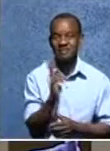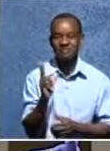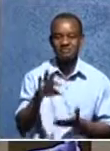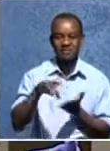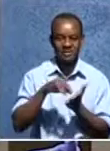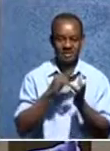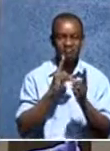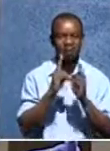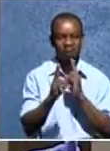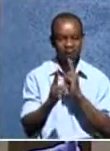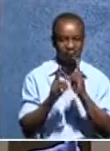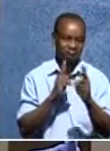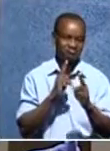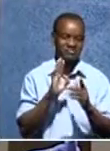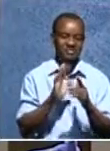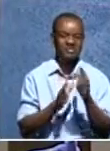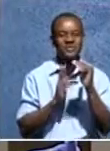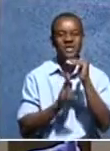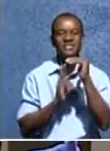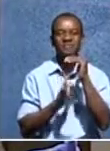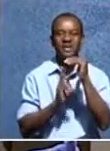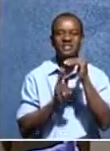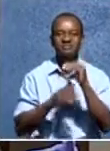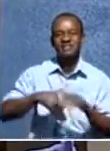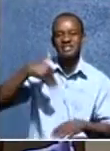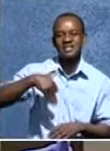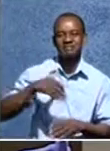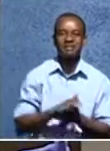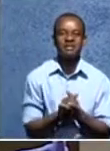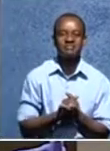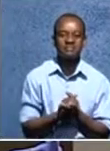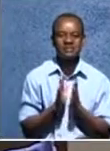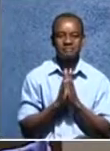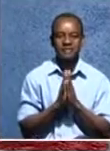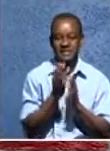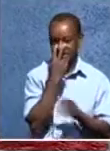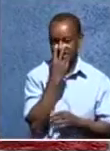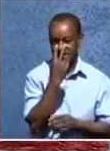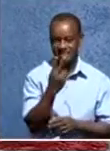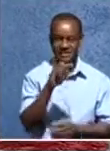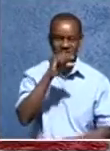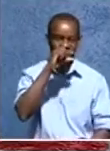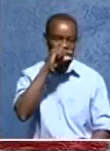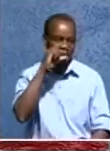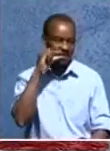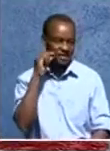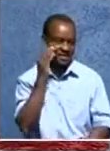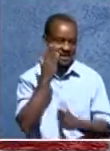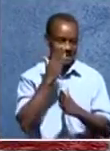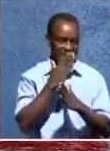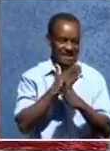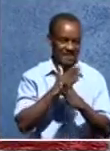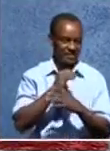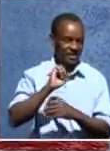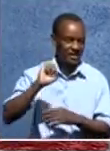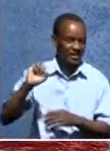tourism in Namibia. First and foremost, I'd like to introduce to you Mr. Digu Naubeb, who is the CEO of NTB